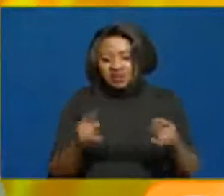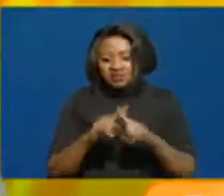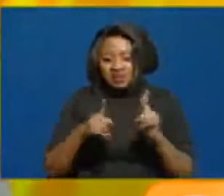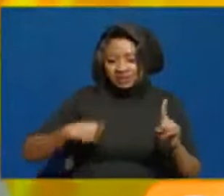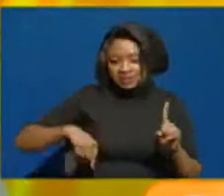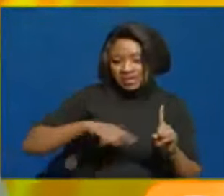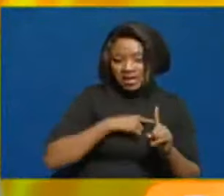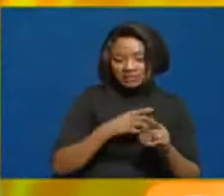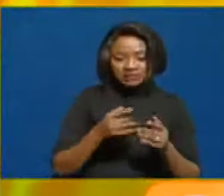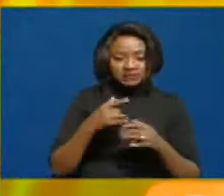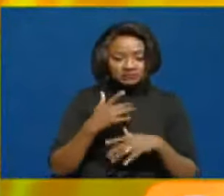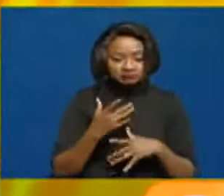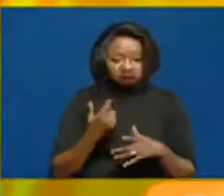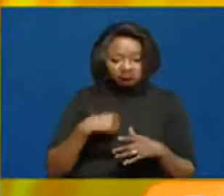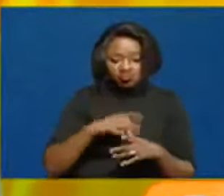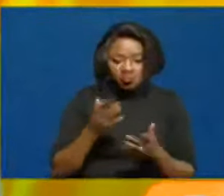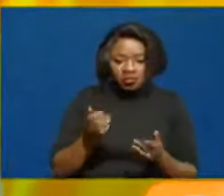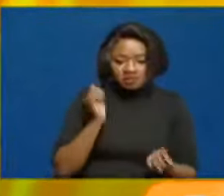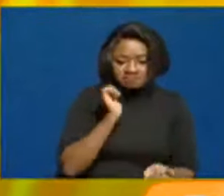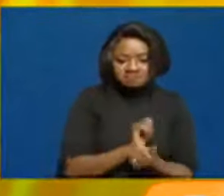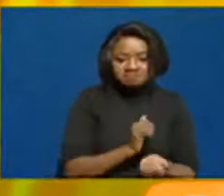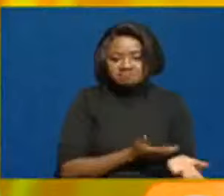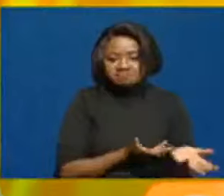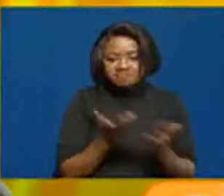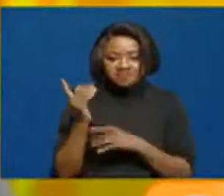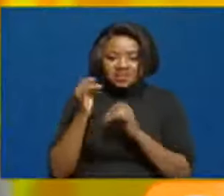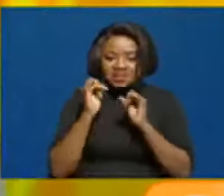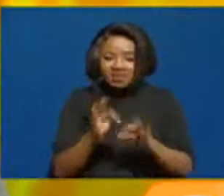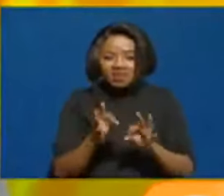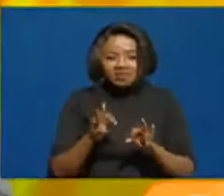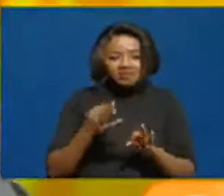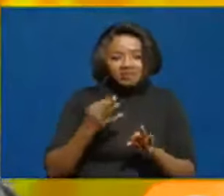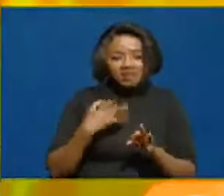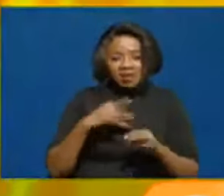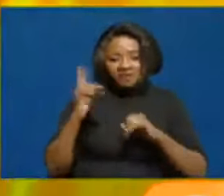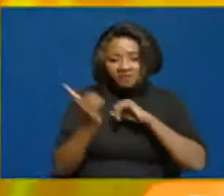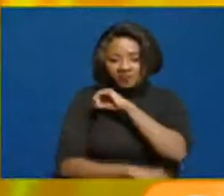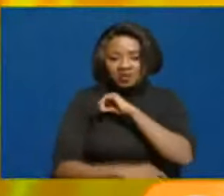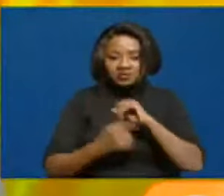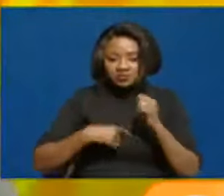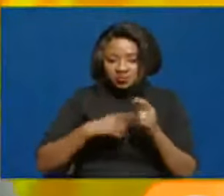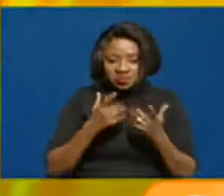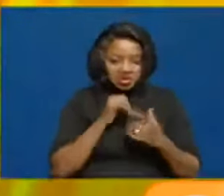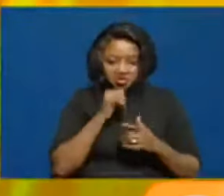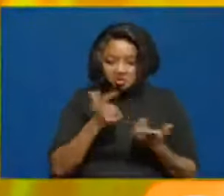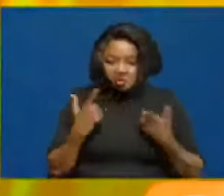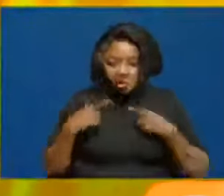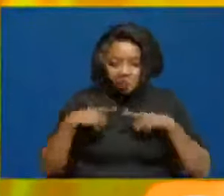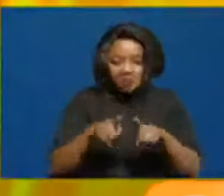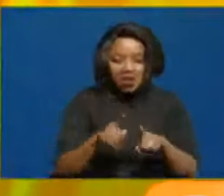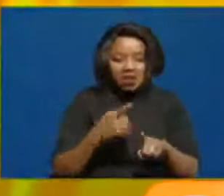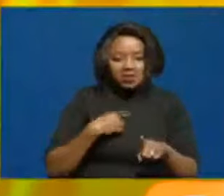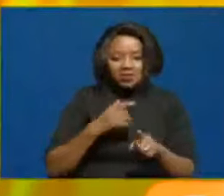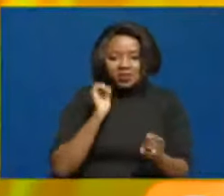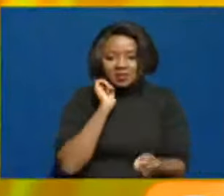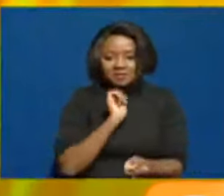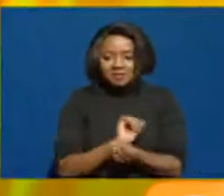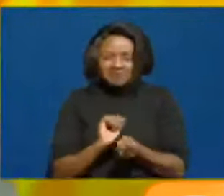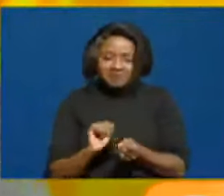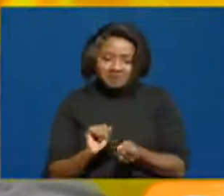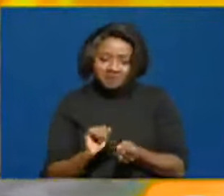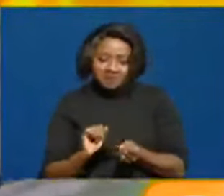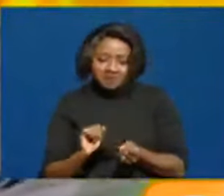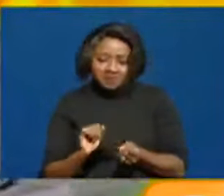we do prosecutions. So when the worst comes to the worst, you don't comply, we prosecute. Yeah. So we try and